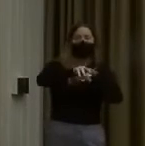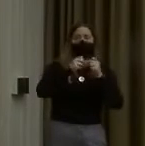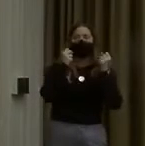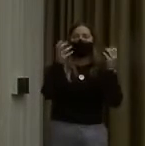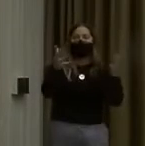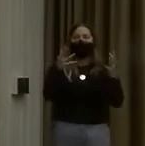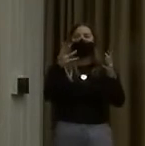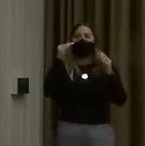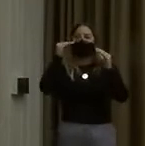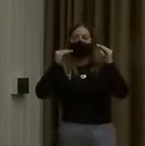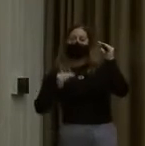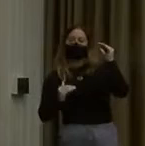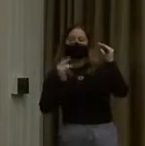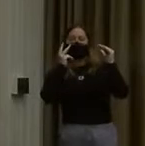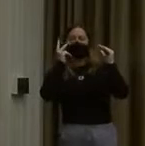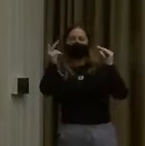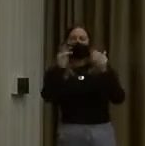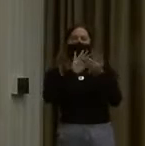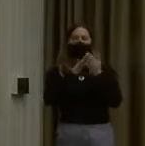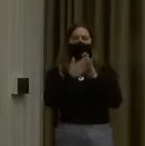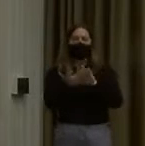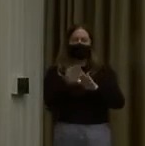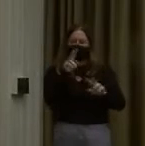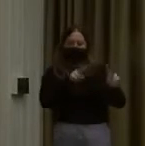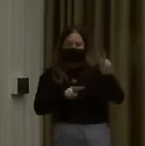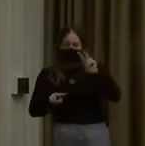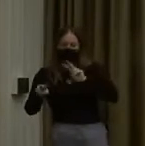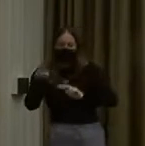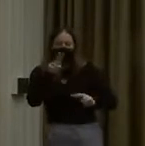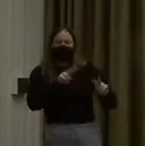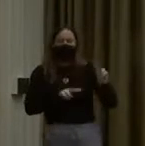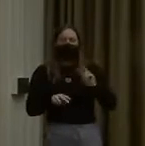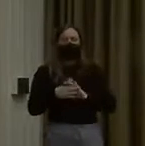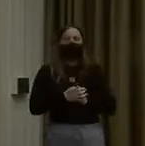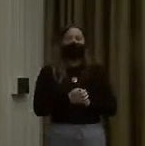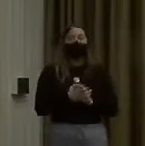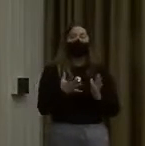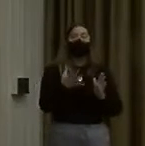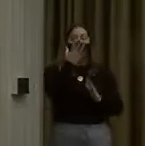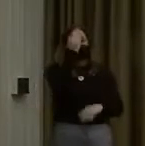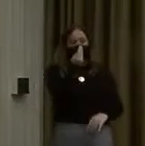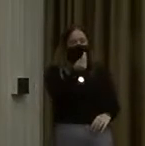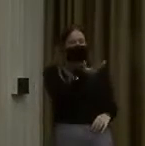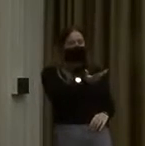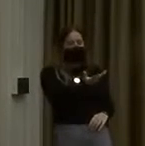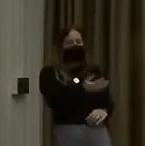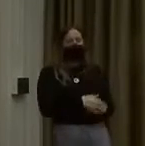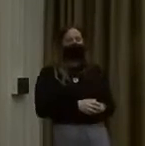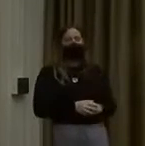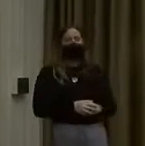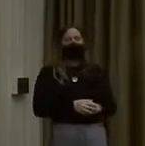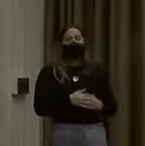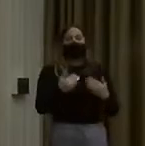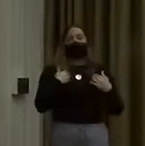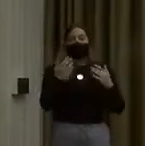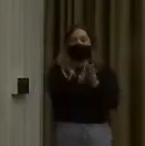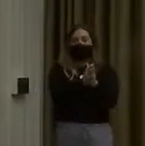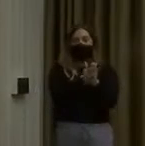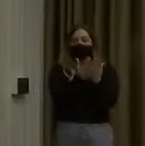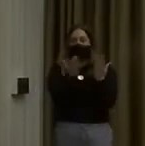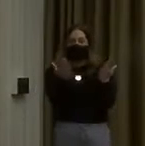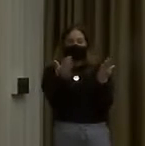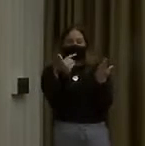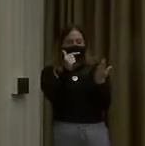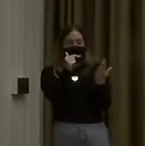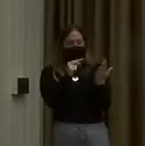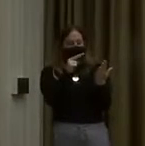the inequities that we observe in our communities today. But let me just say this, there is a playbook for how to